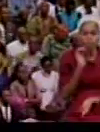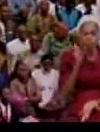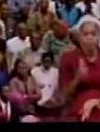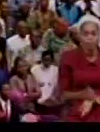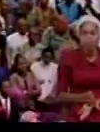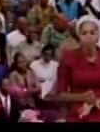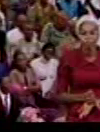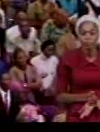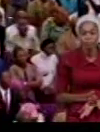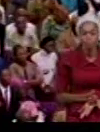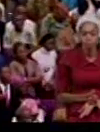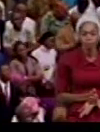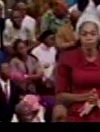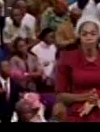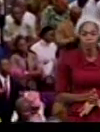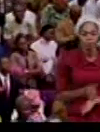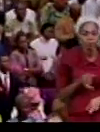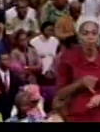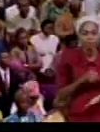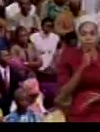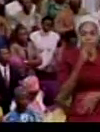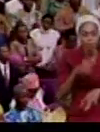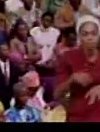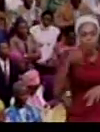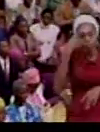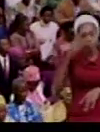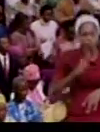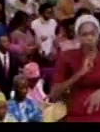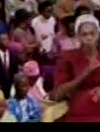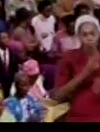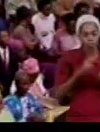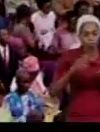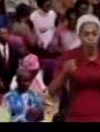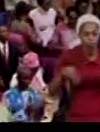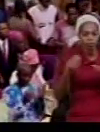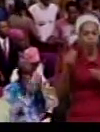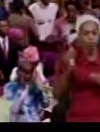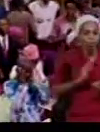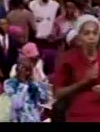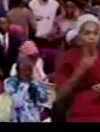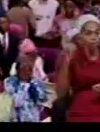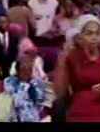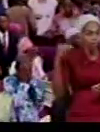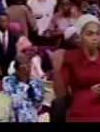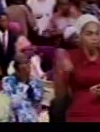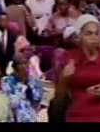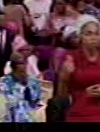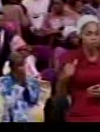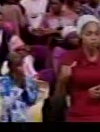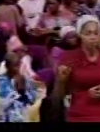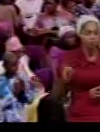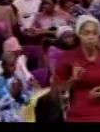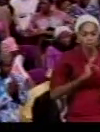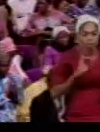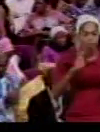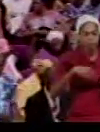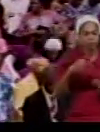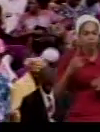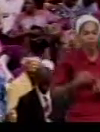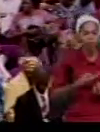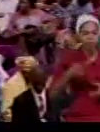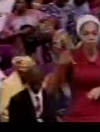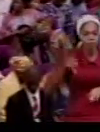Amen. It's time for tithe and offering. I'm reading from Psalm